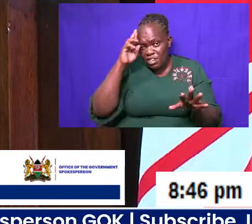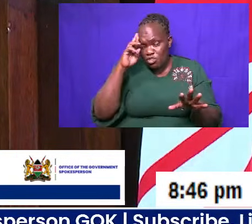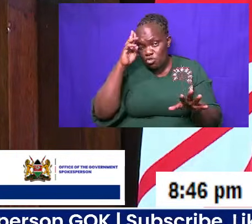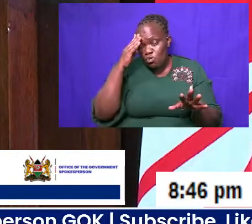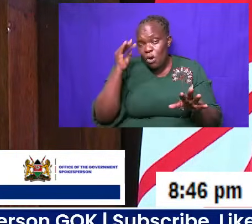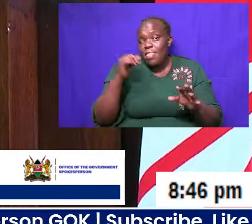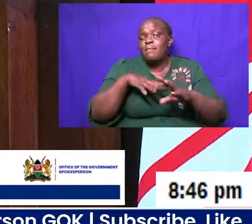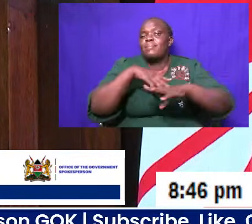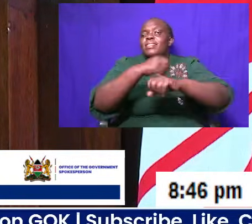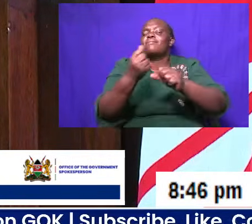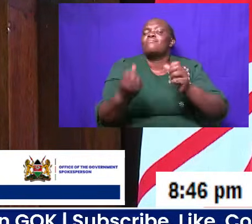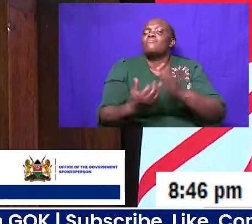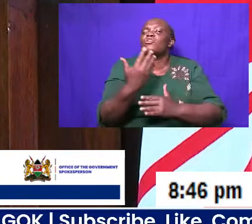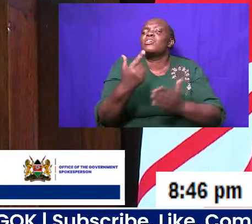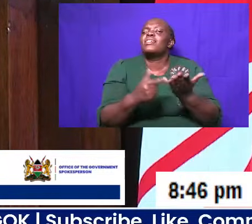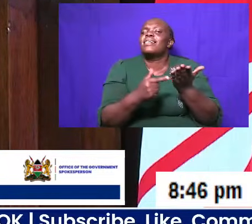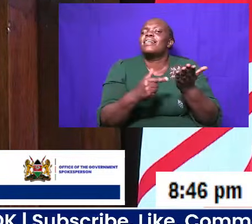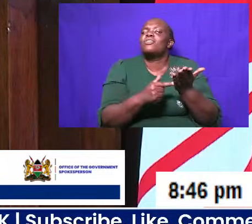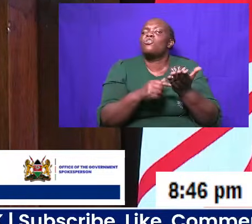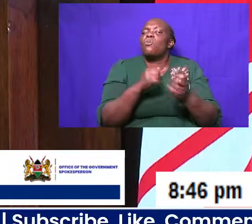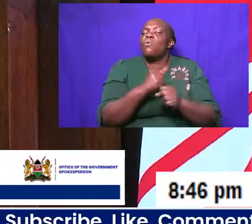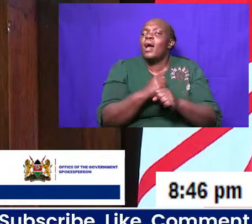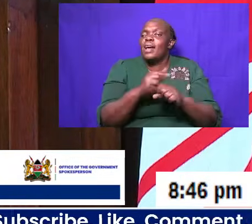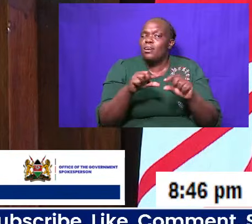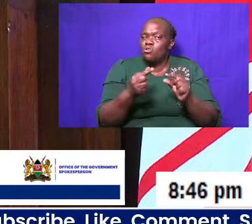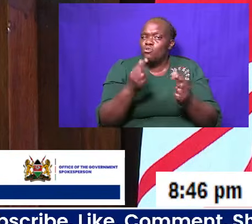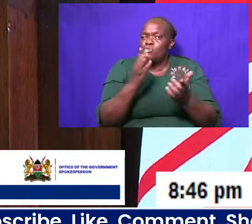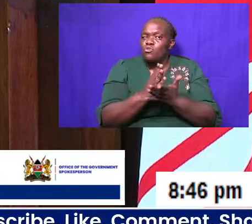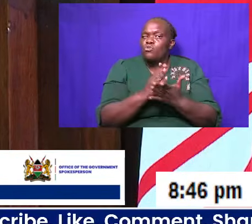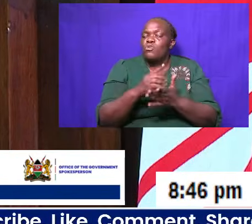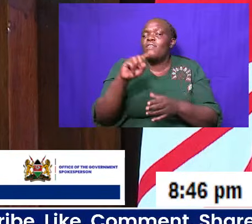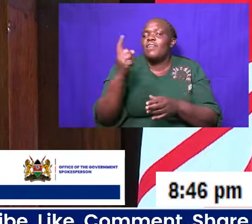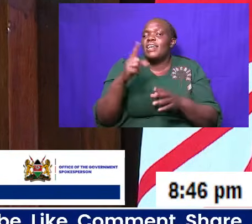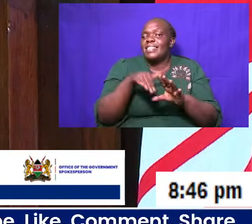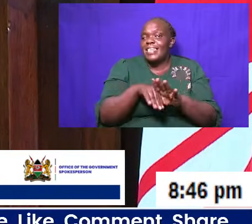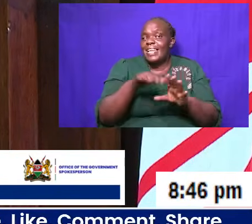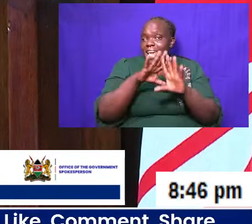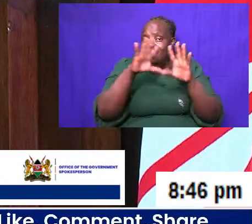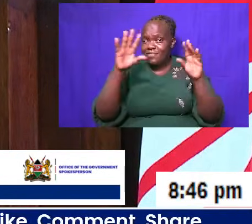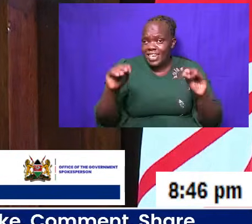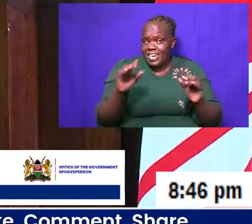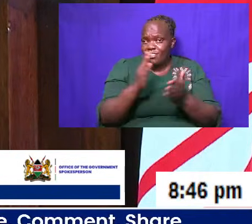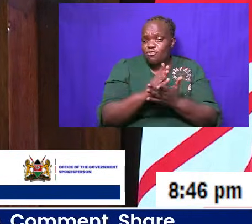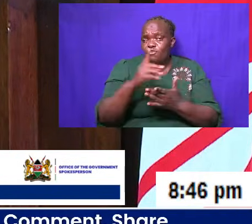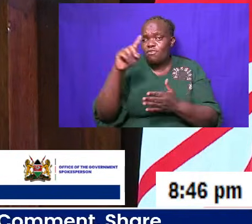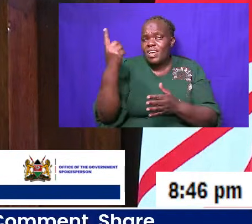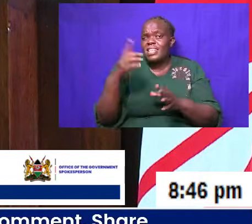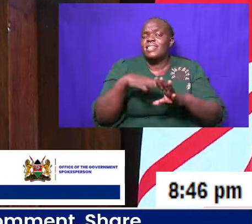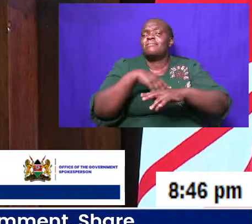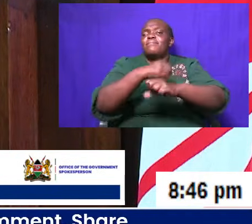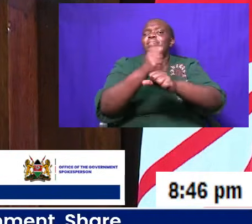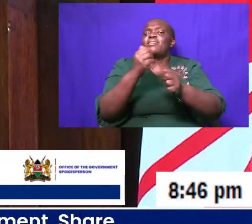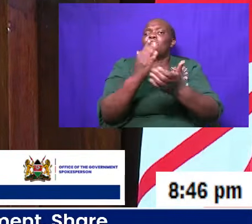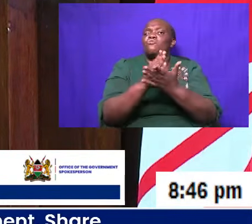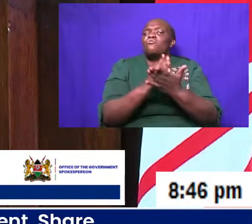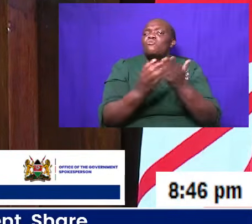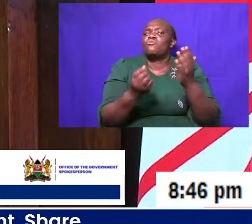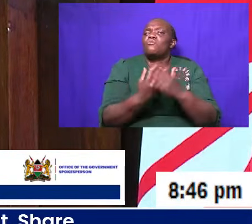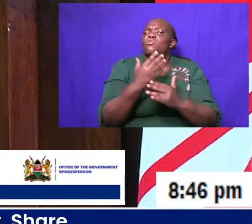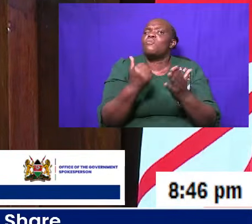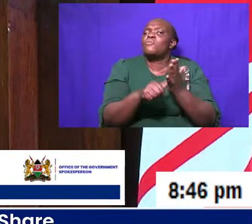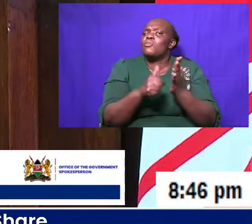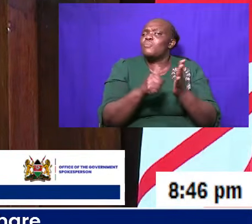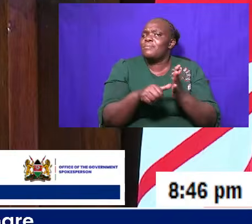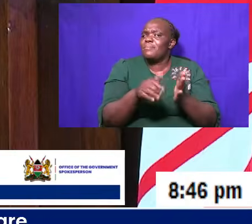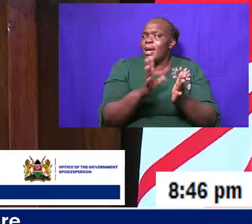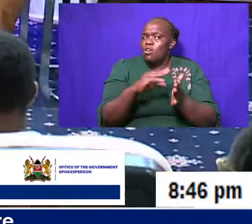actually formed the technical working group. And let me tell you, it is the first in Africa. He's the first president to actually say, there's a problem, and I'm